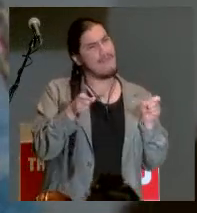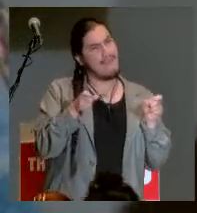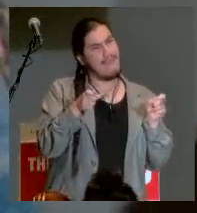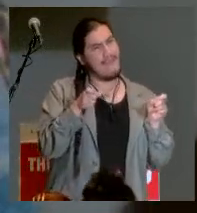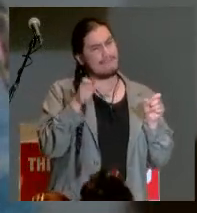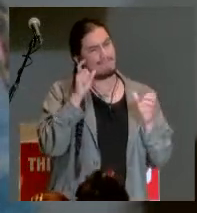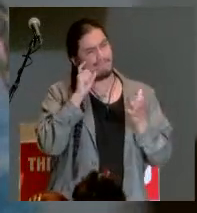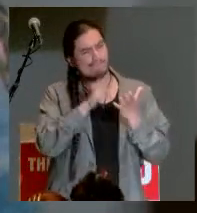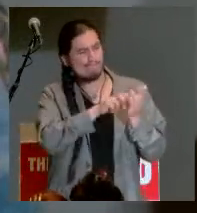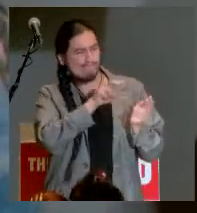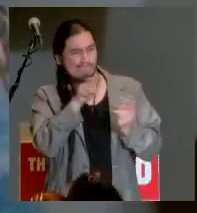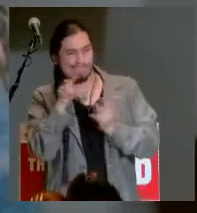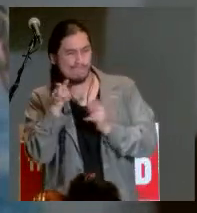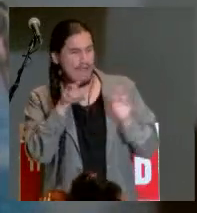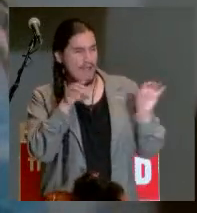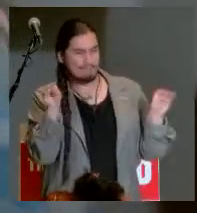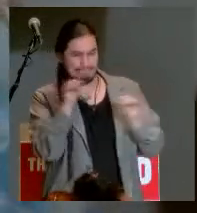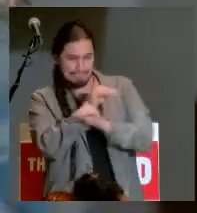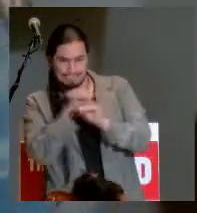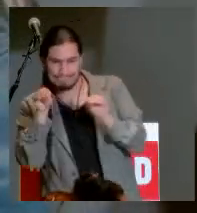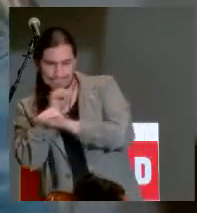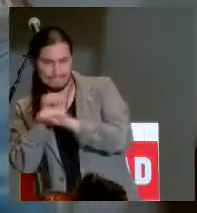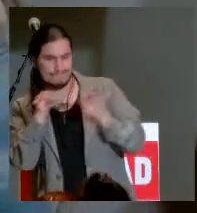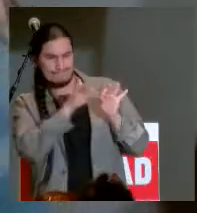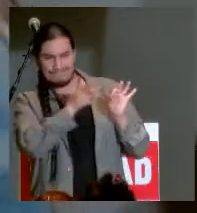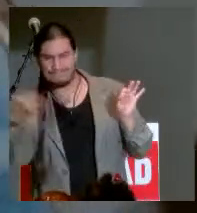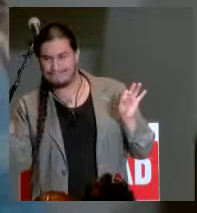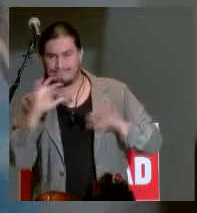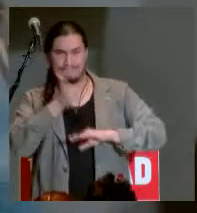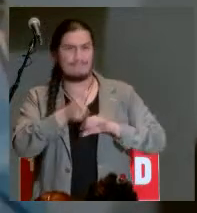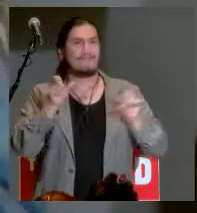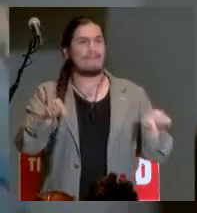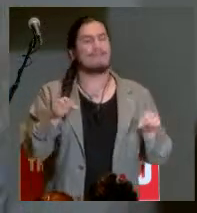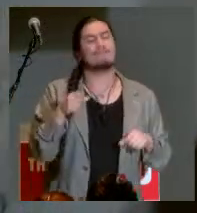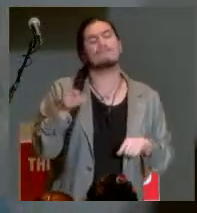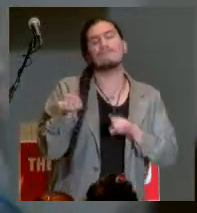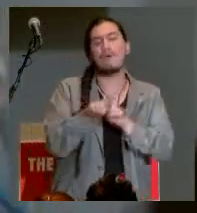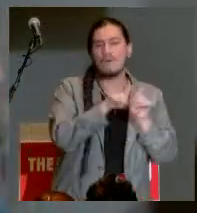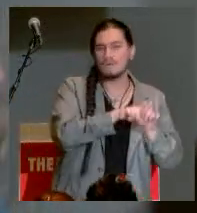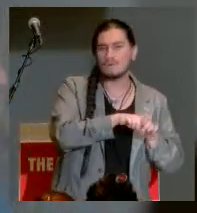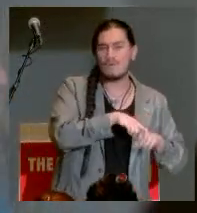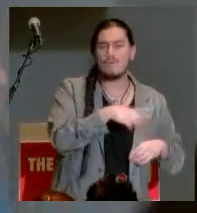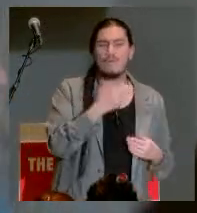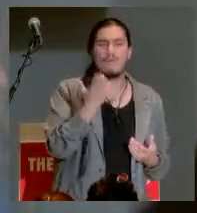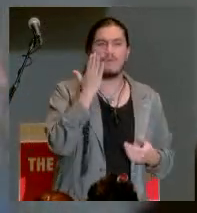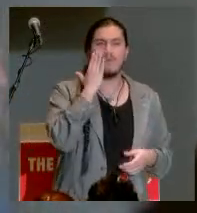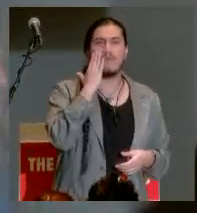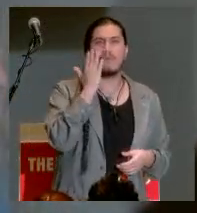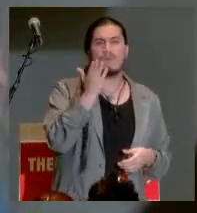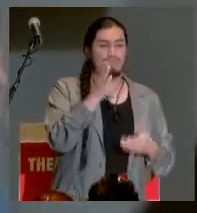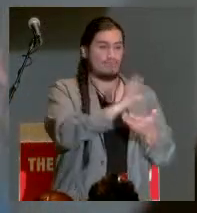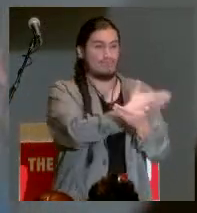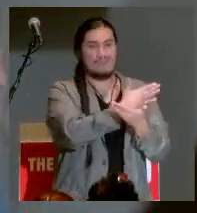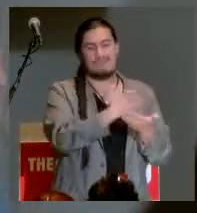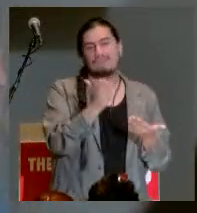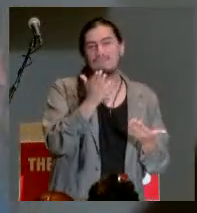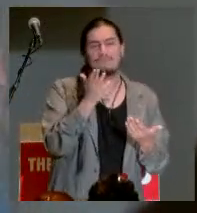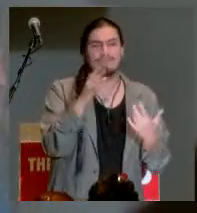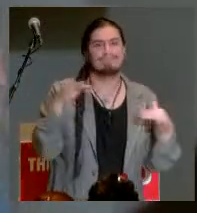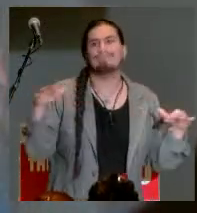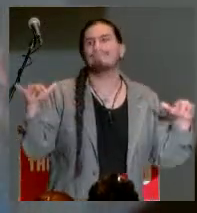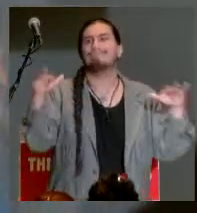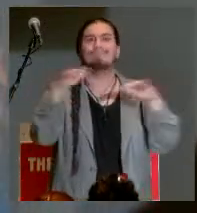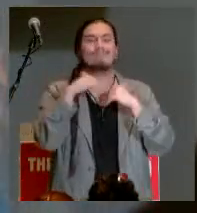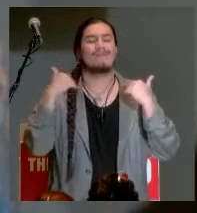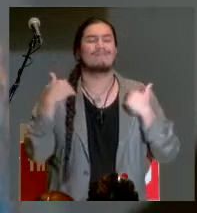trace. And, you know, there's also, you know, like they said, music everywhere.